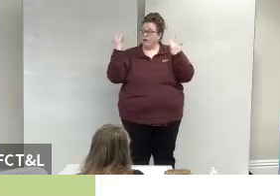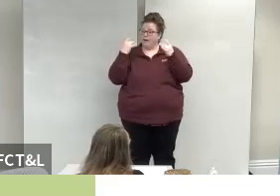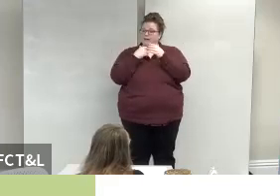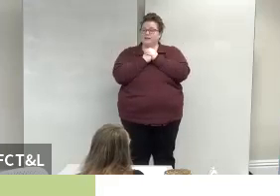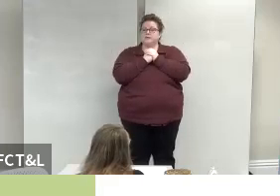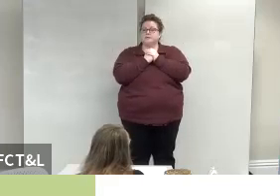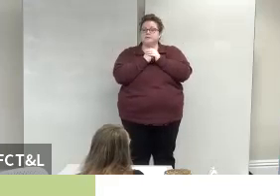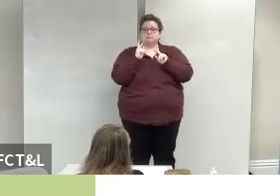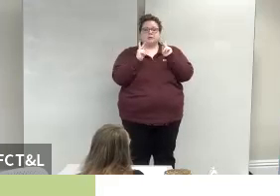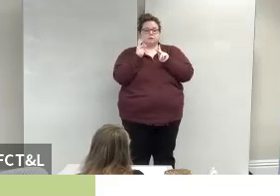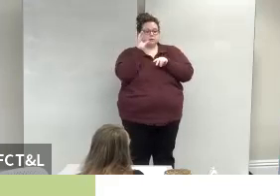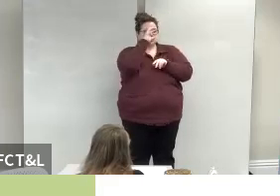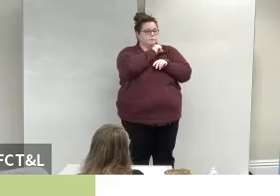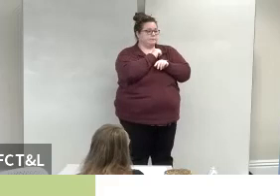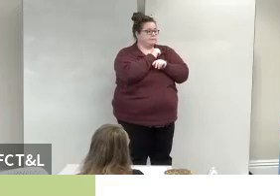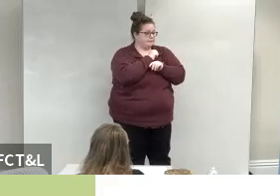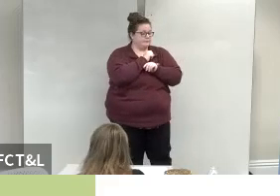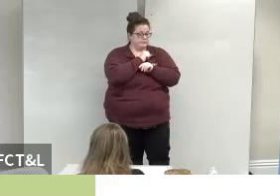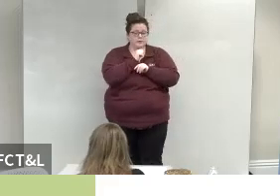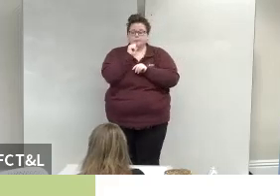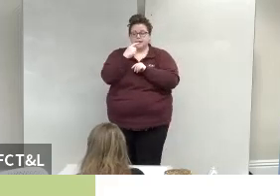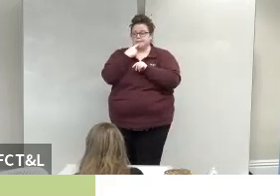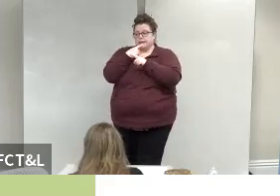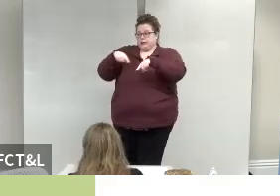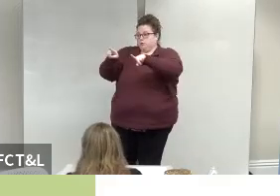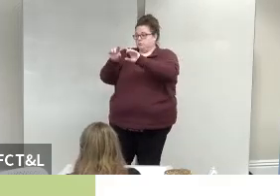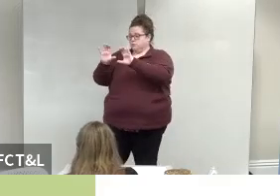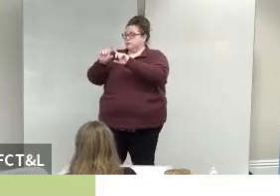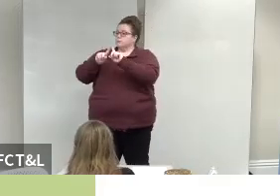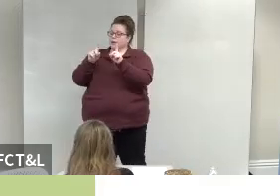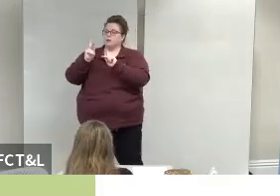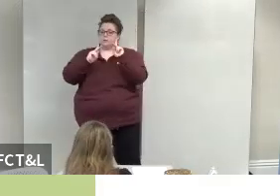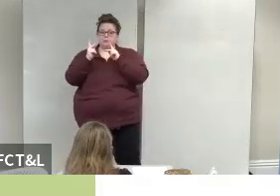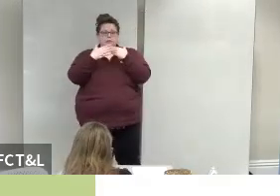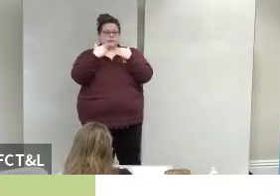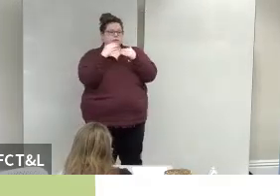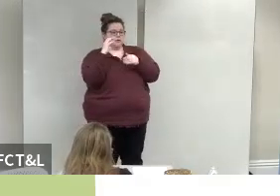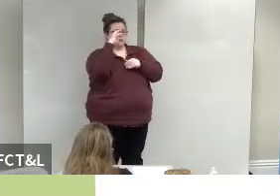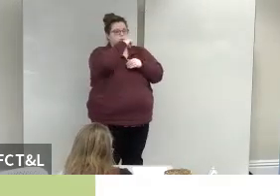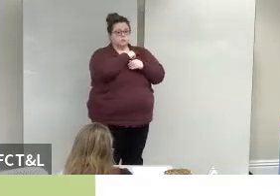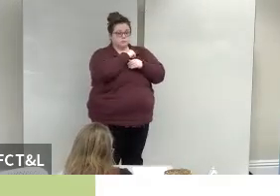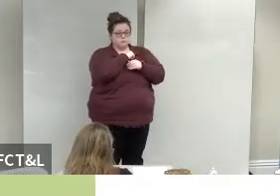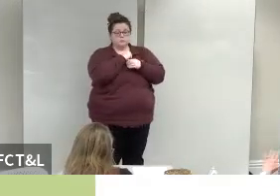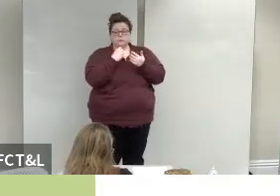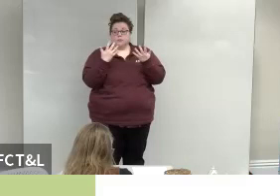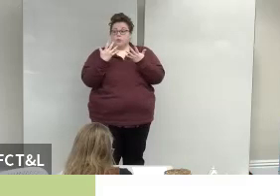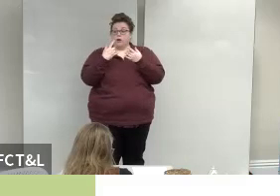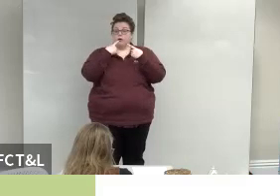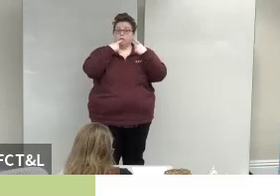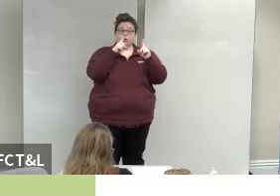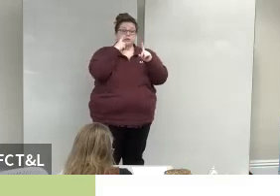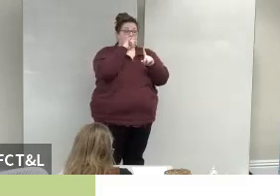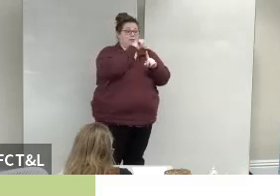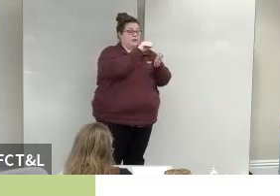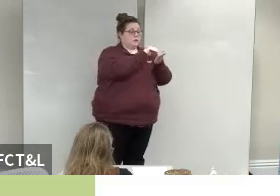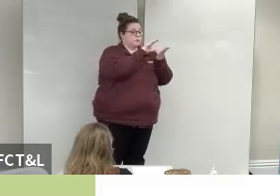So one of the biggest things I would like to point out is that people make assumptions, and I'm not saying that you all do, but it's easy to